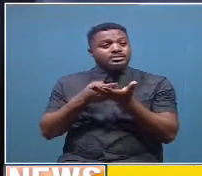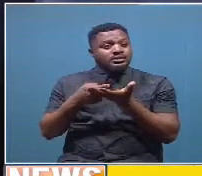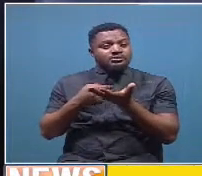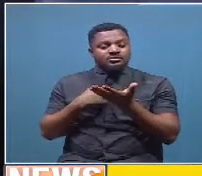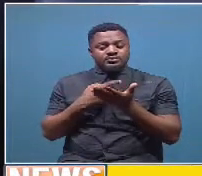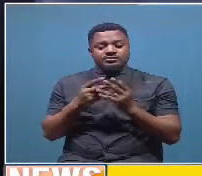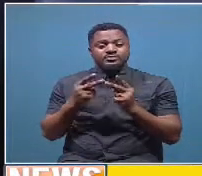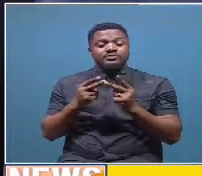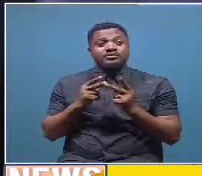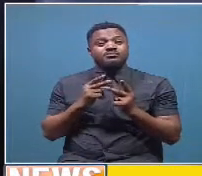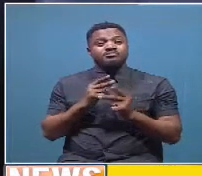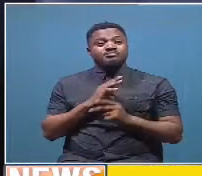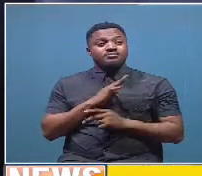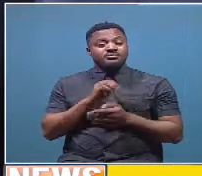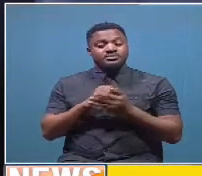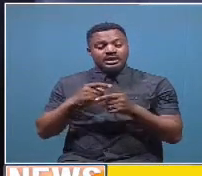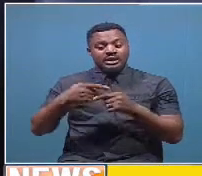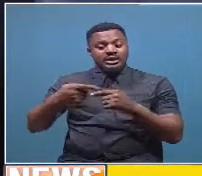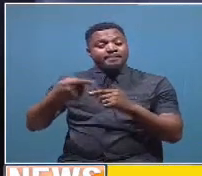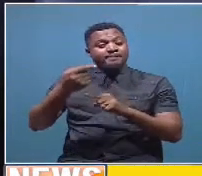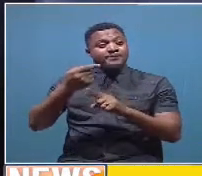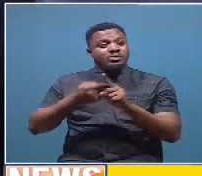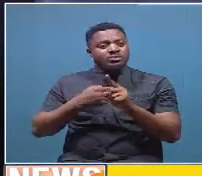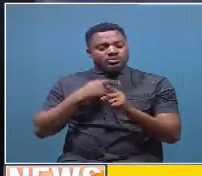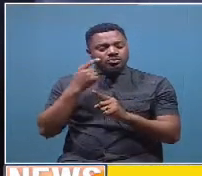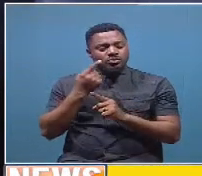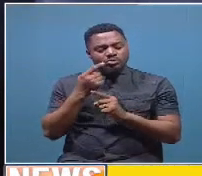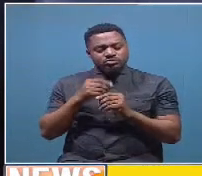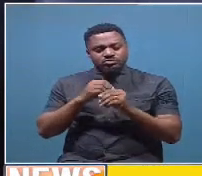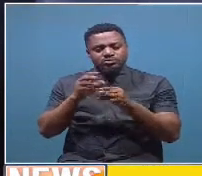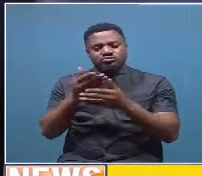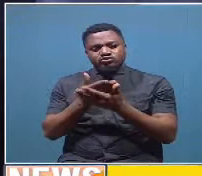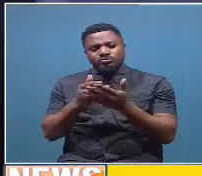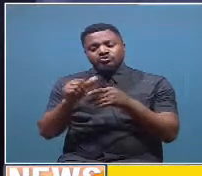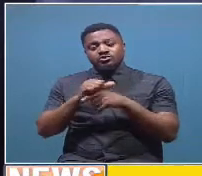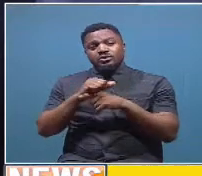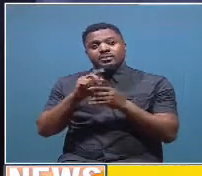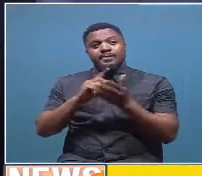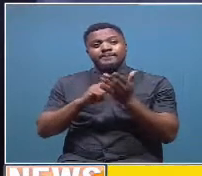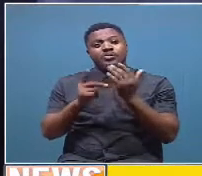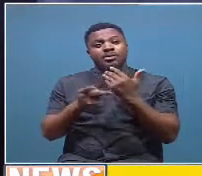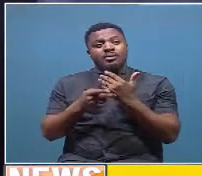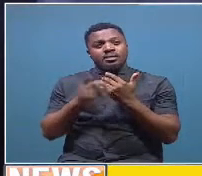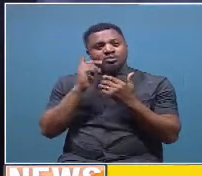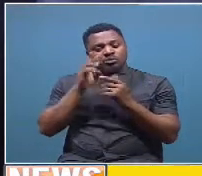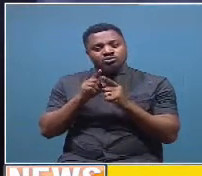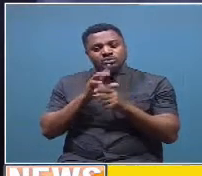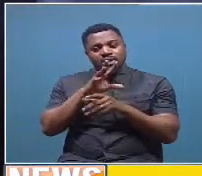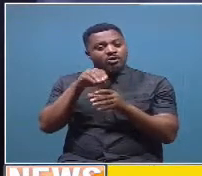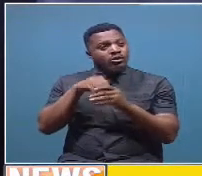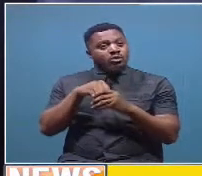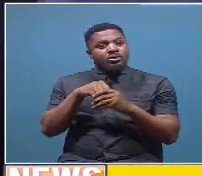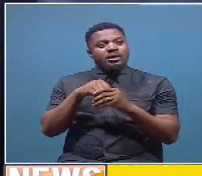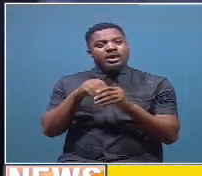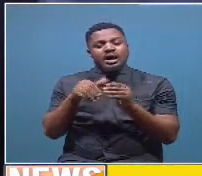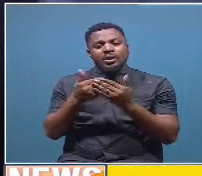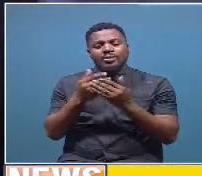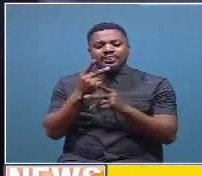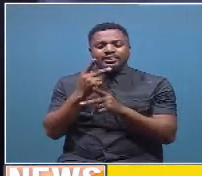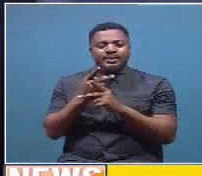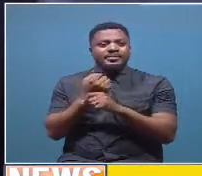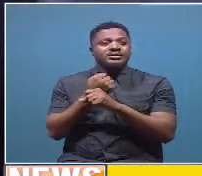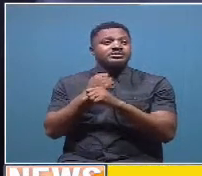very convinced that in the coming months, we will rolling out some training programs, and it will include how to keep